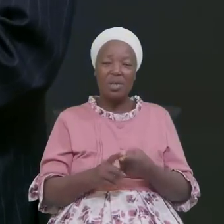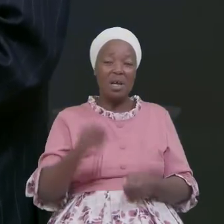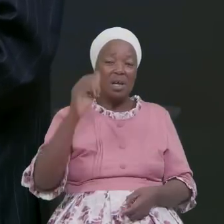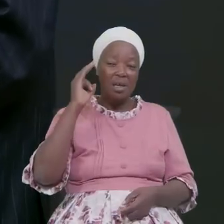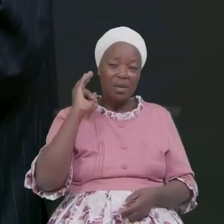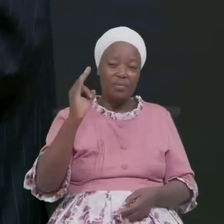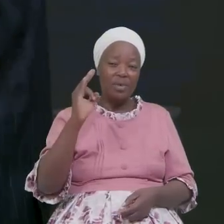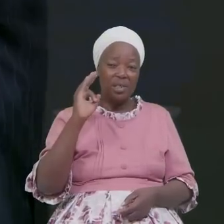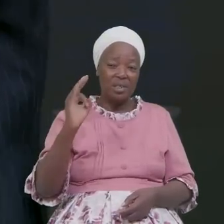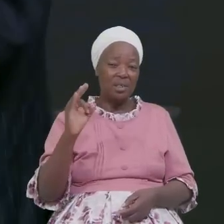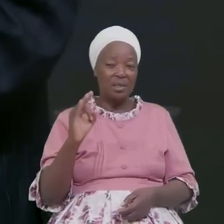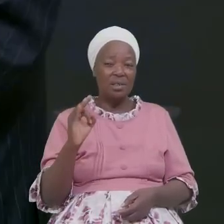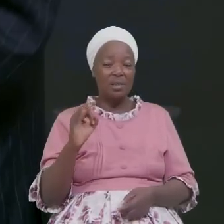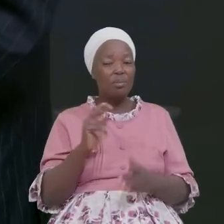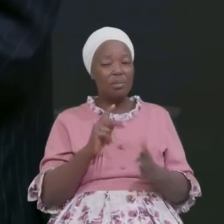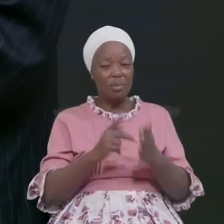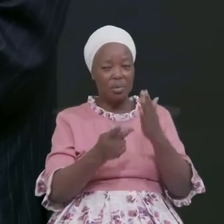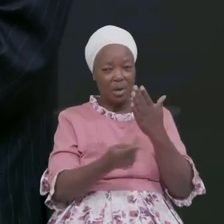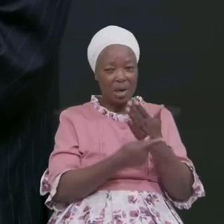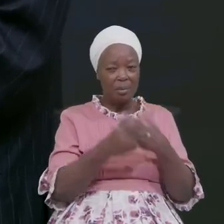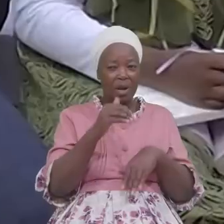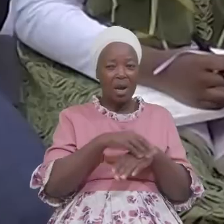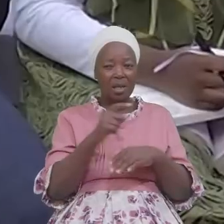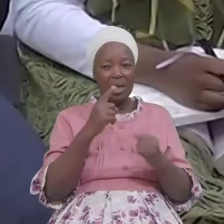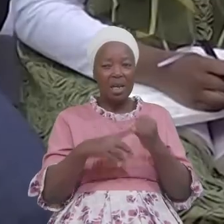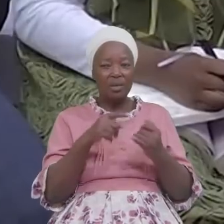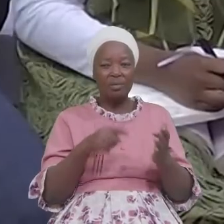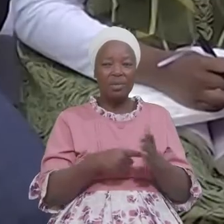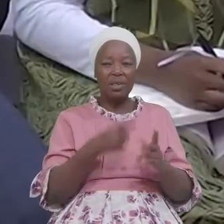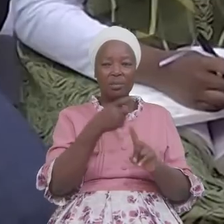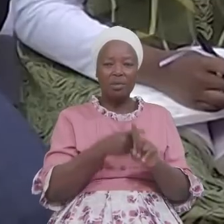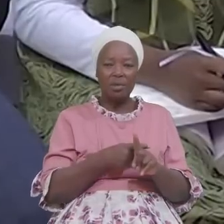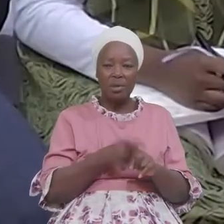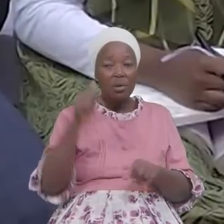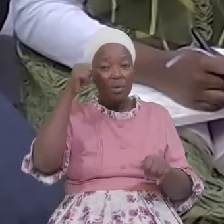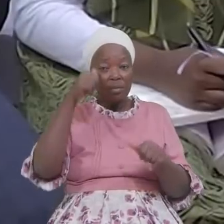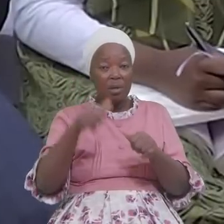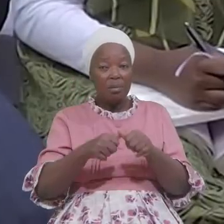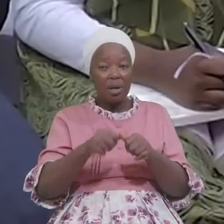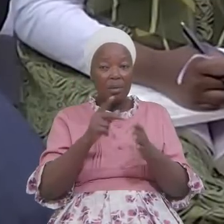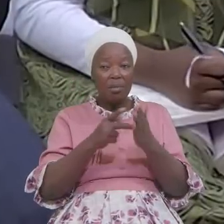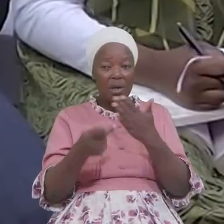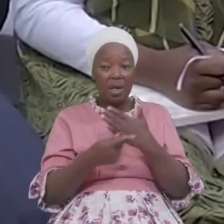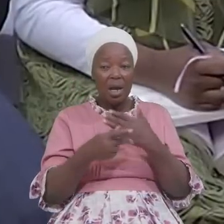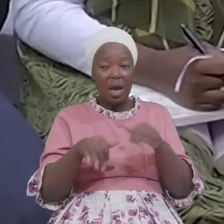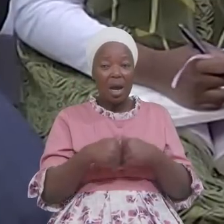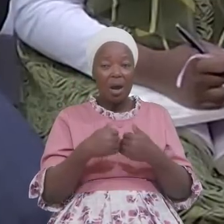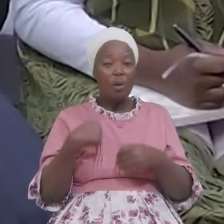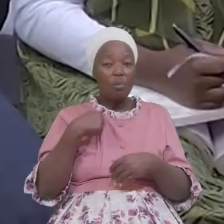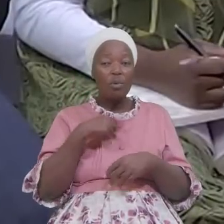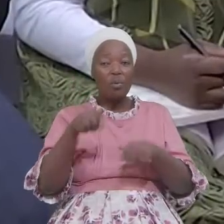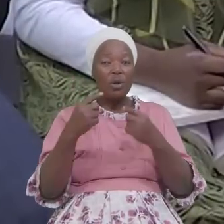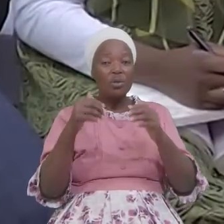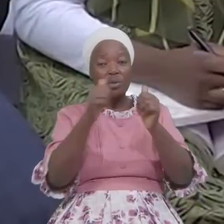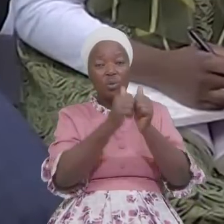evangelistic event at the end of this month. You remember, brother, how we went together